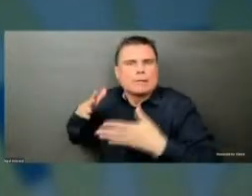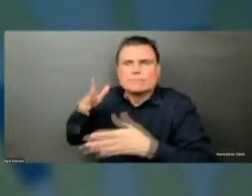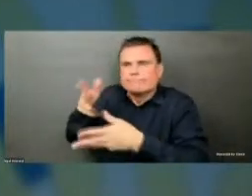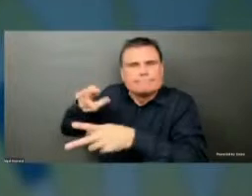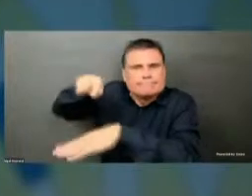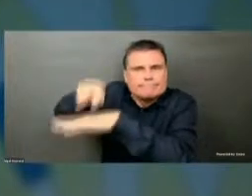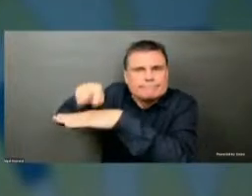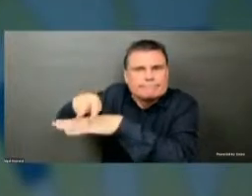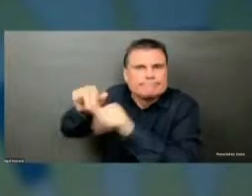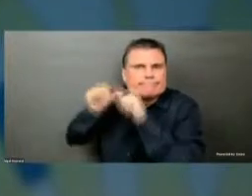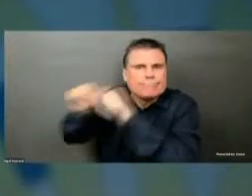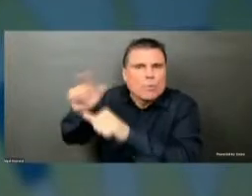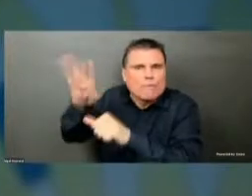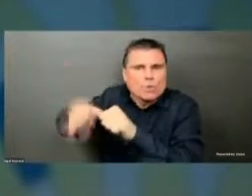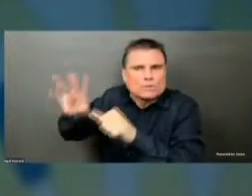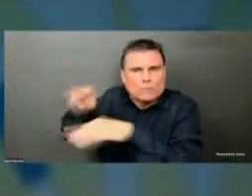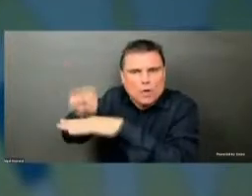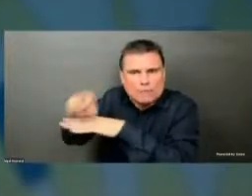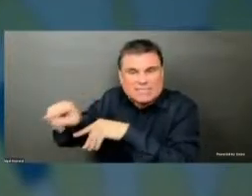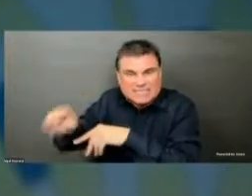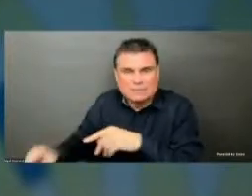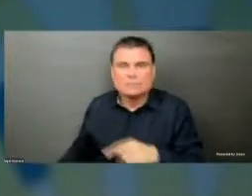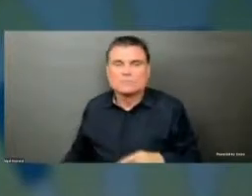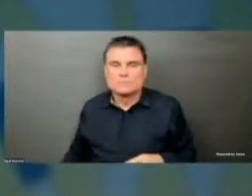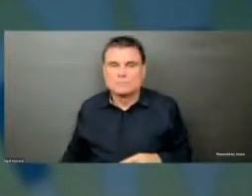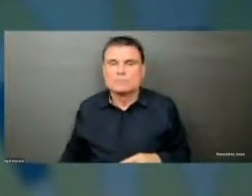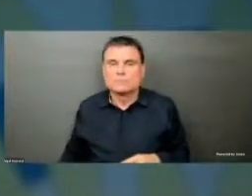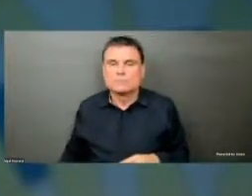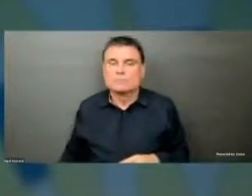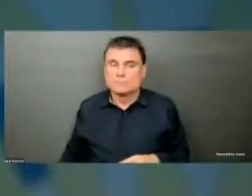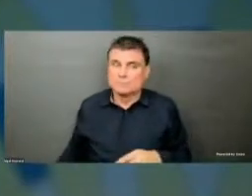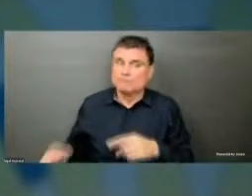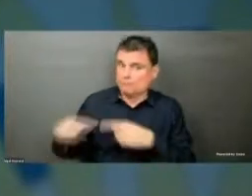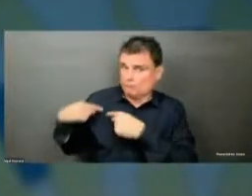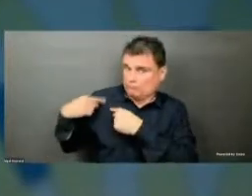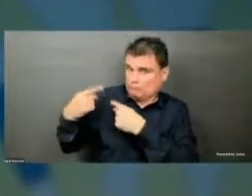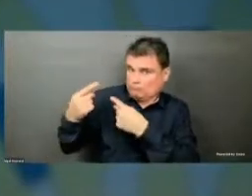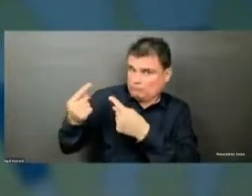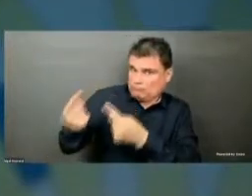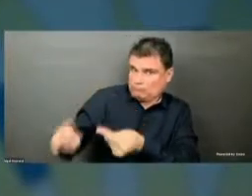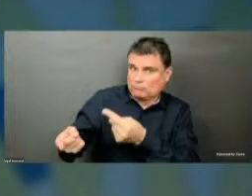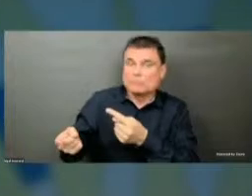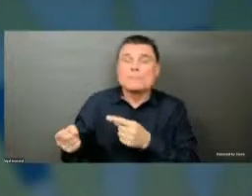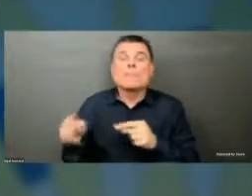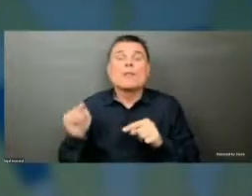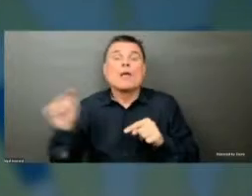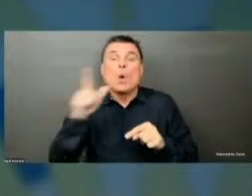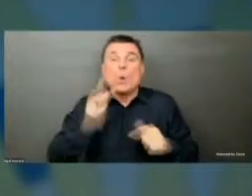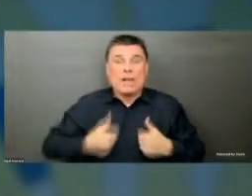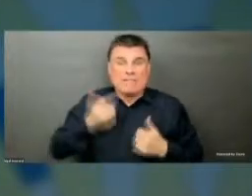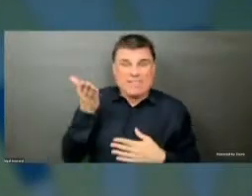initiative to make sure that we capture most and all of those people who are most at risk